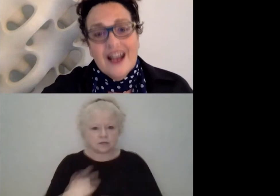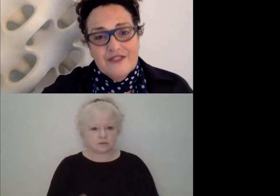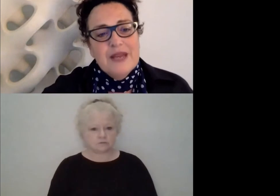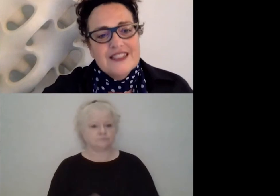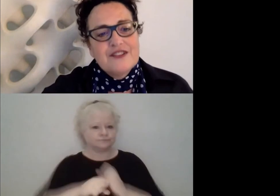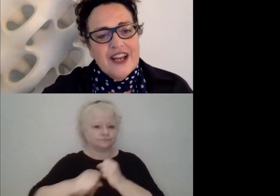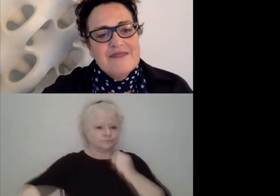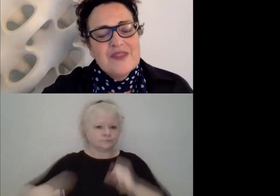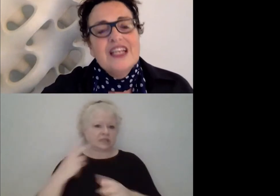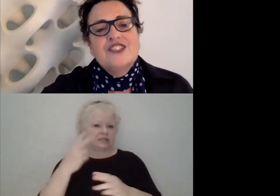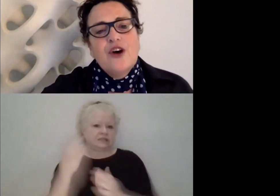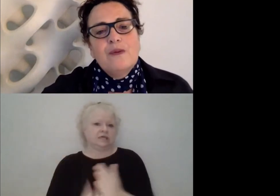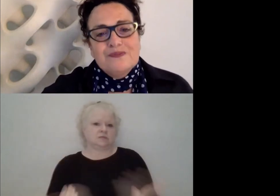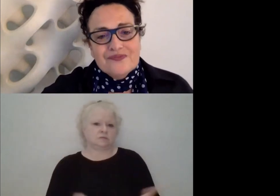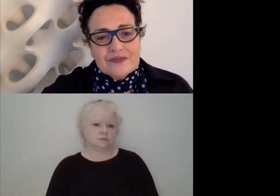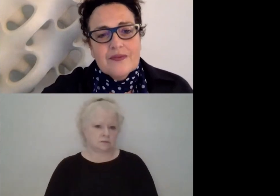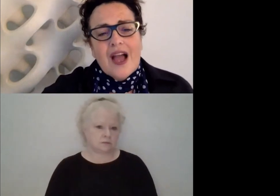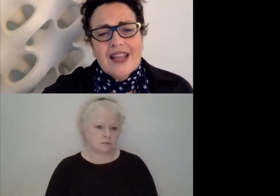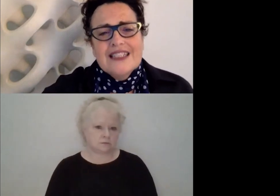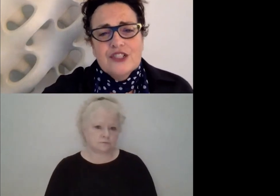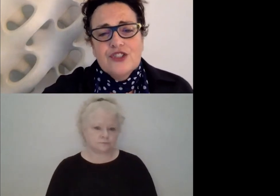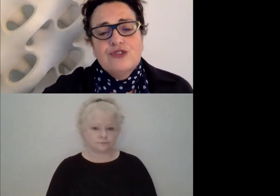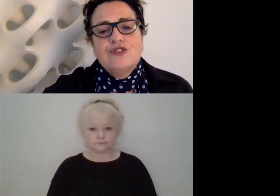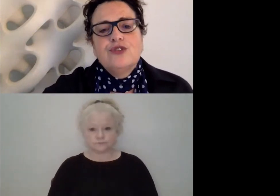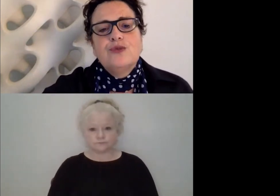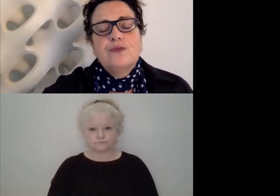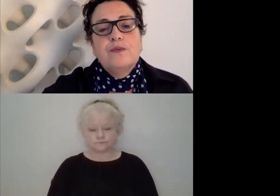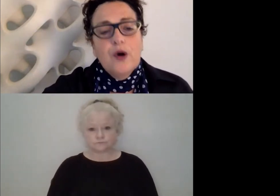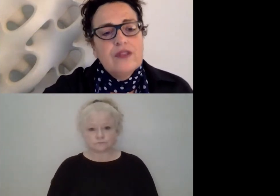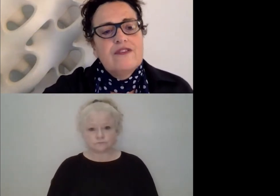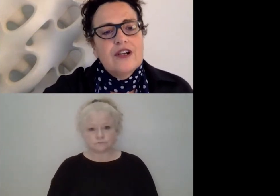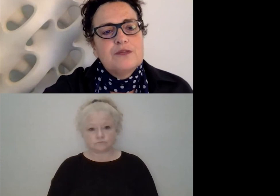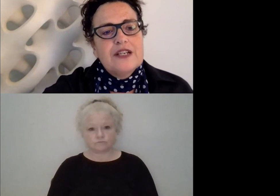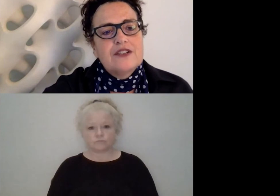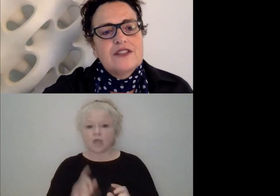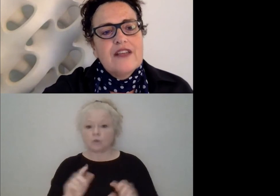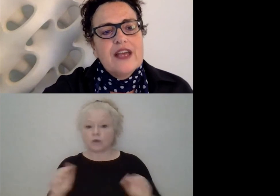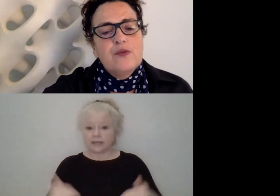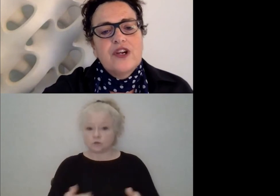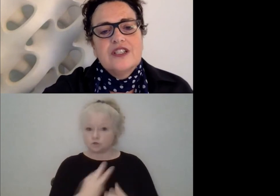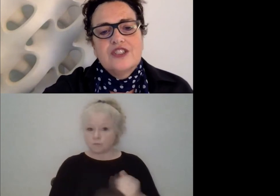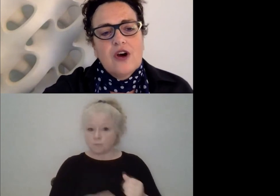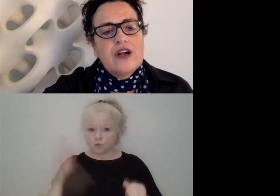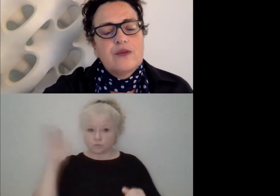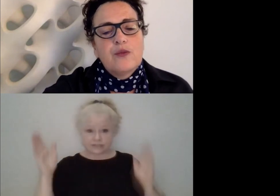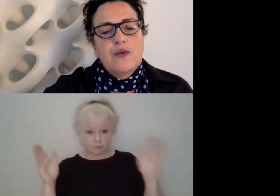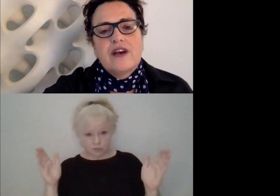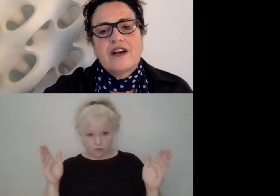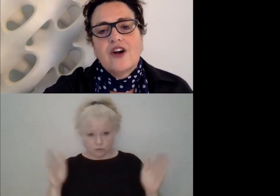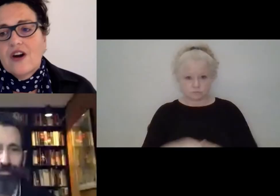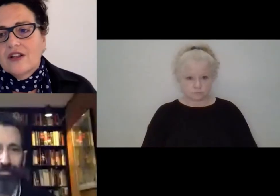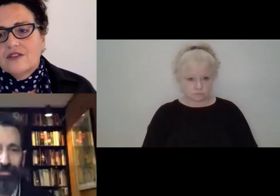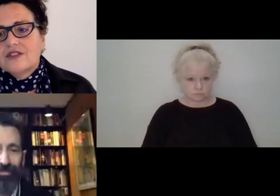on. Kind of amazing, right? So I'd like to introduce you to both of our speakers, and then we're going to start